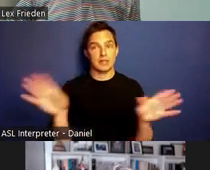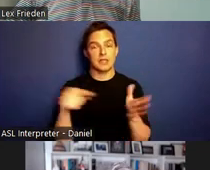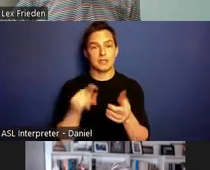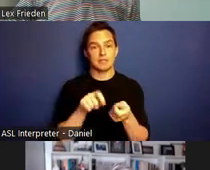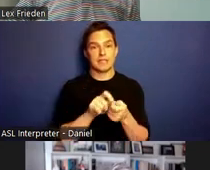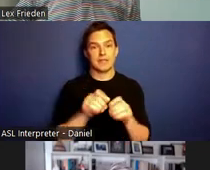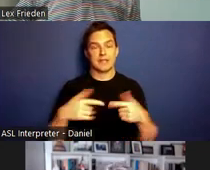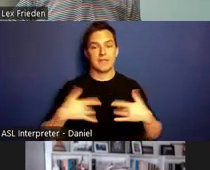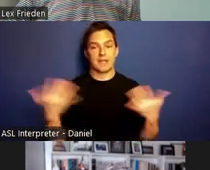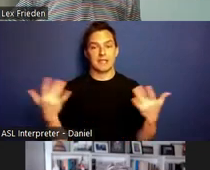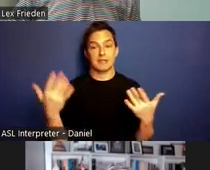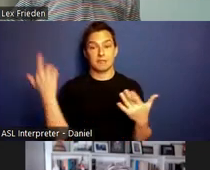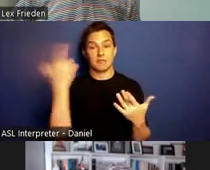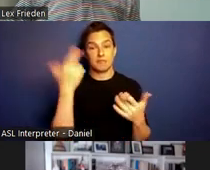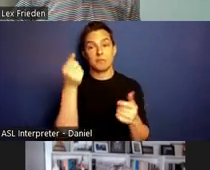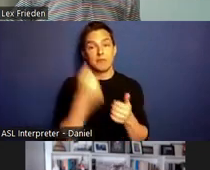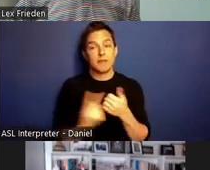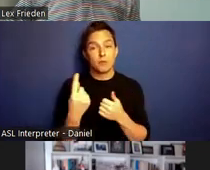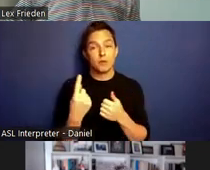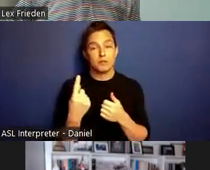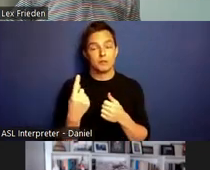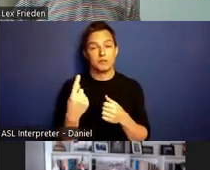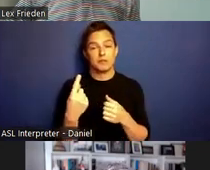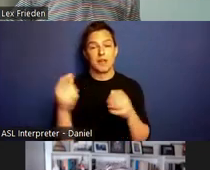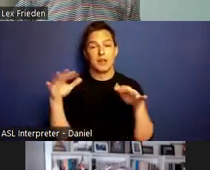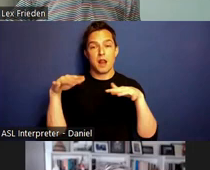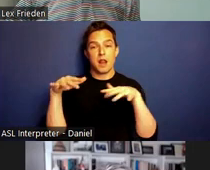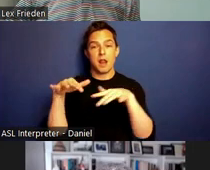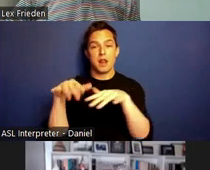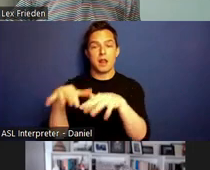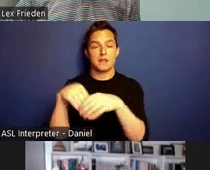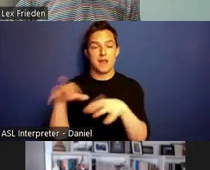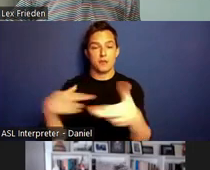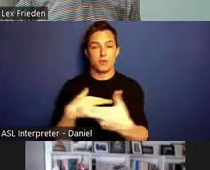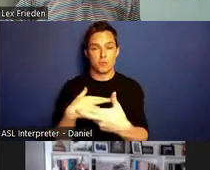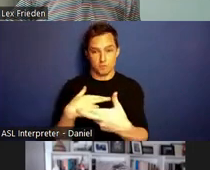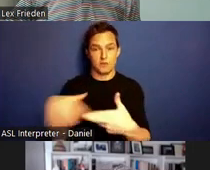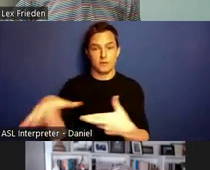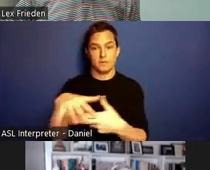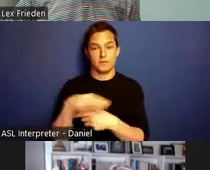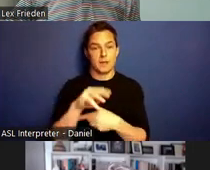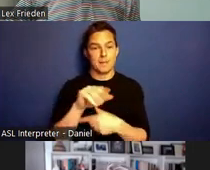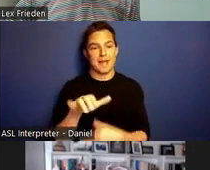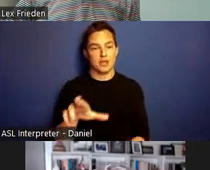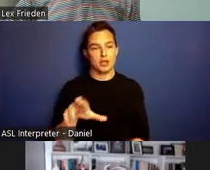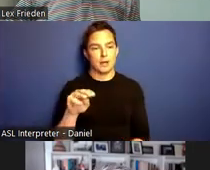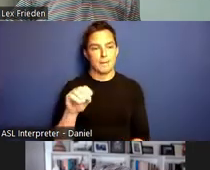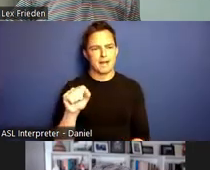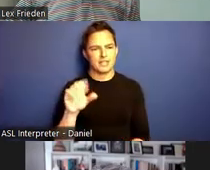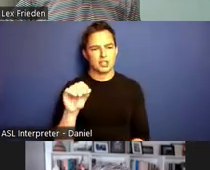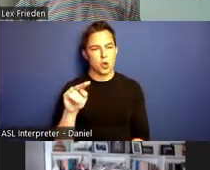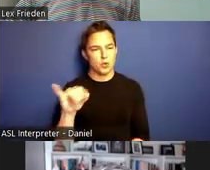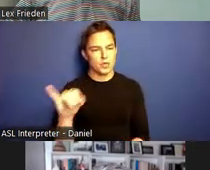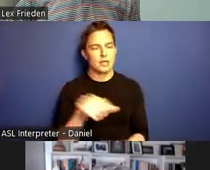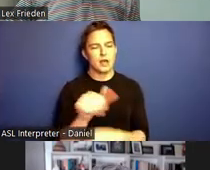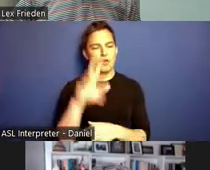event because everyone crowded into this room, and Mayor Moscone attended, other